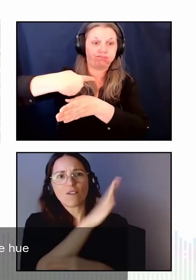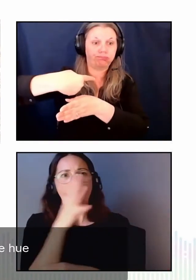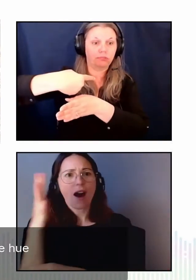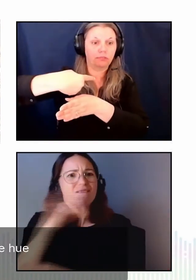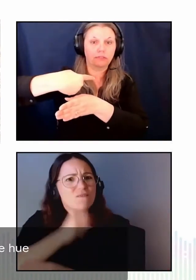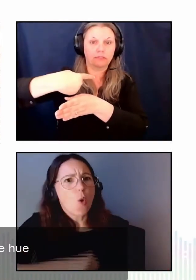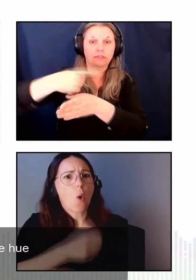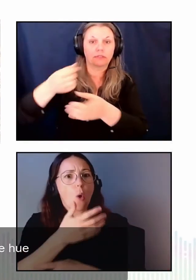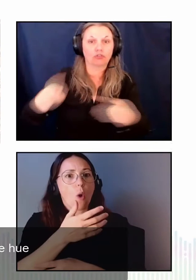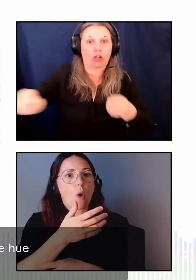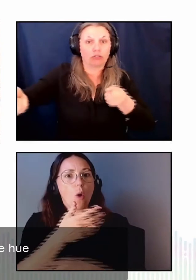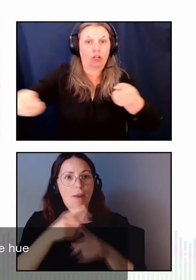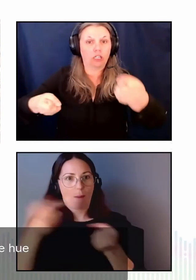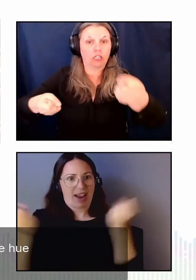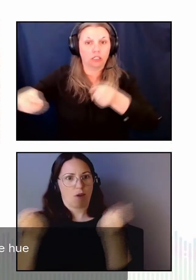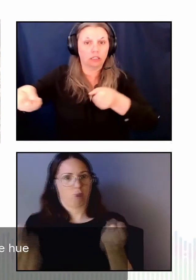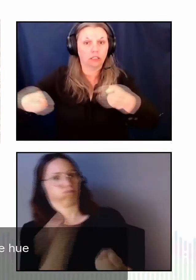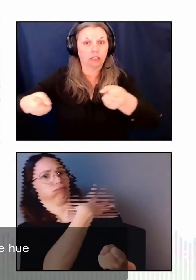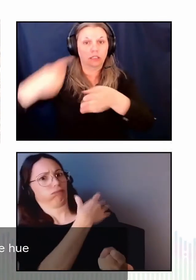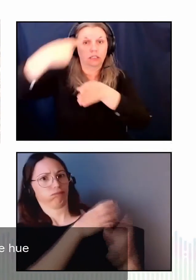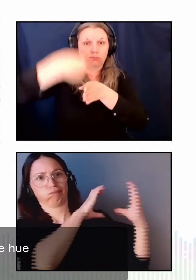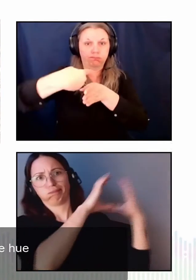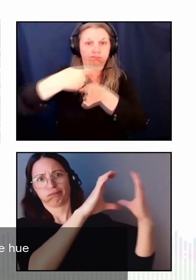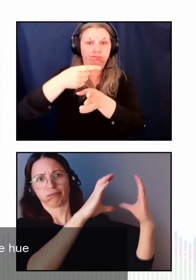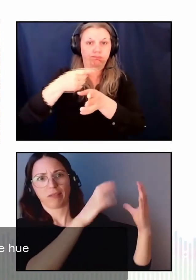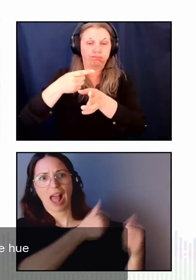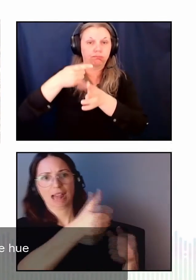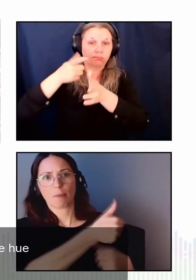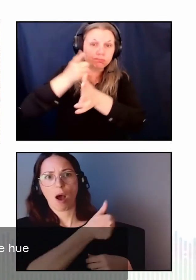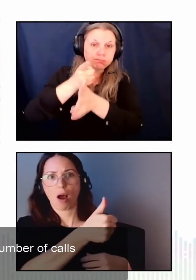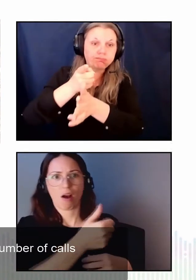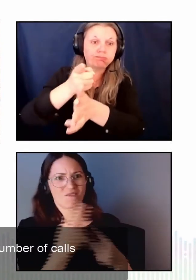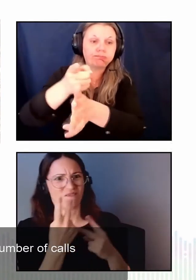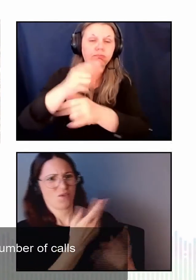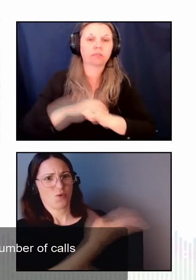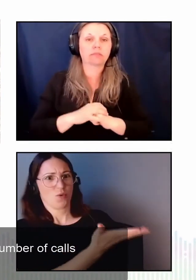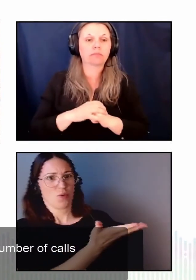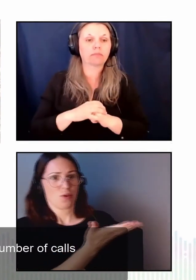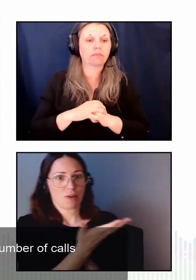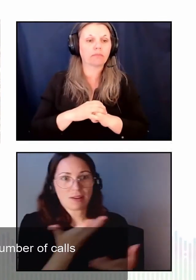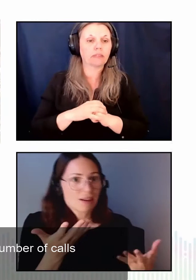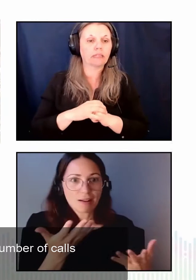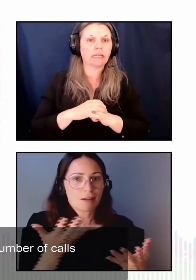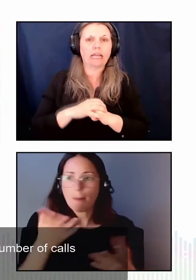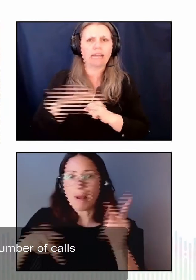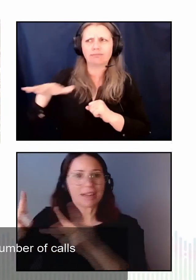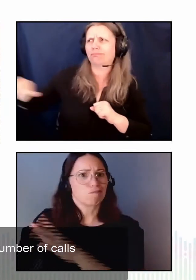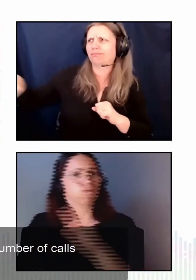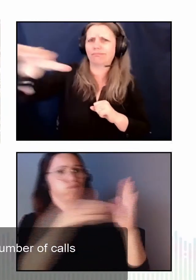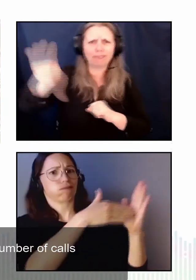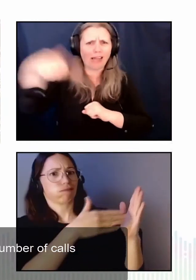his truck and transporting it. And the hue and cry from all over the world, you know, in Denmark, and